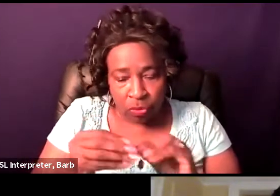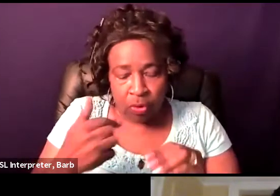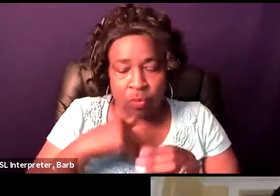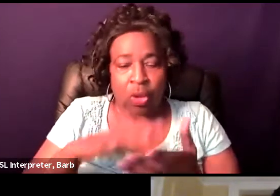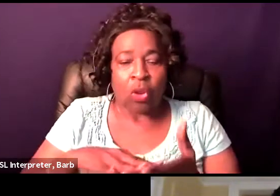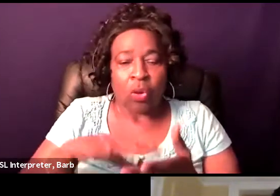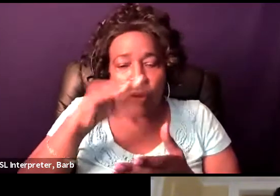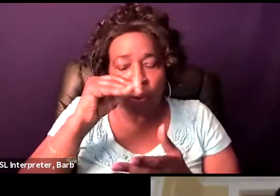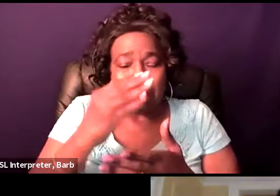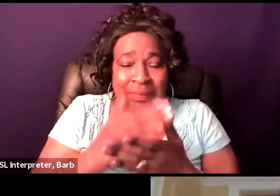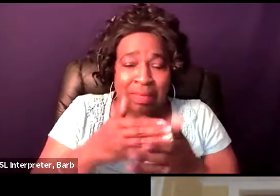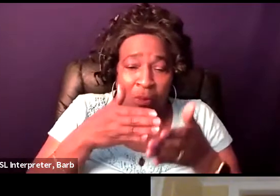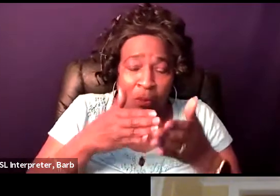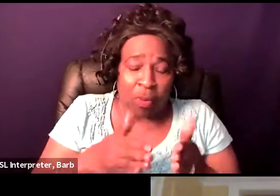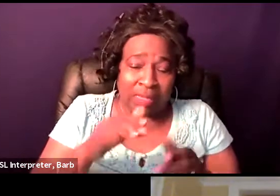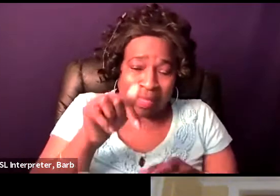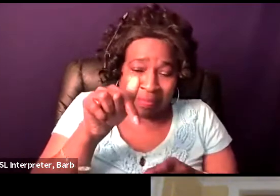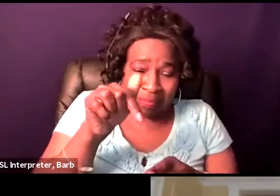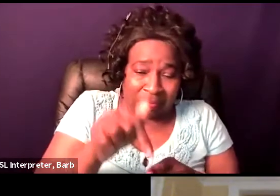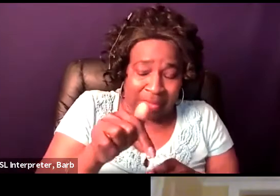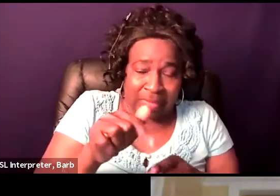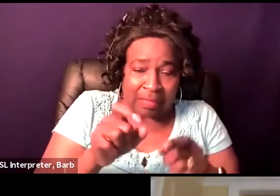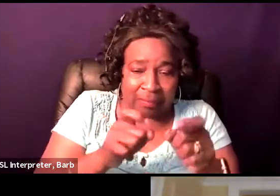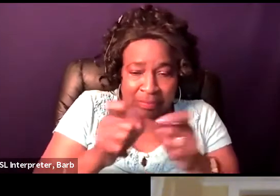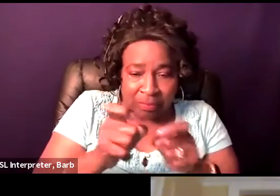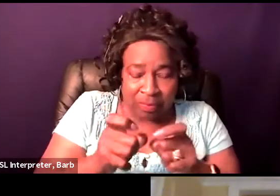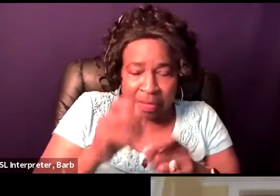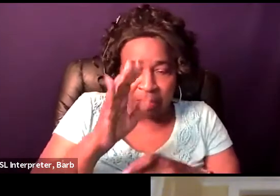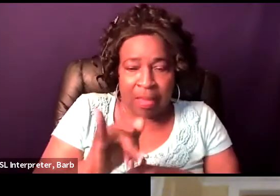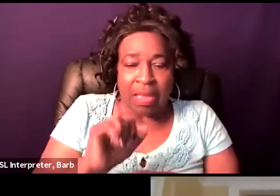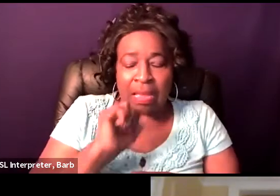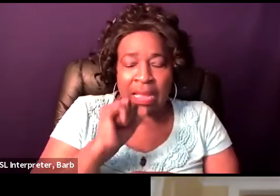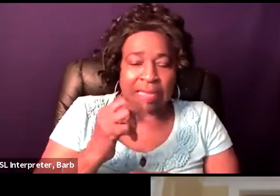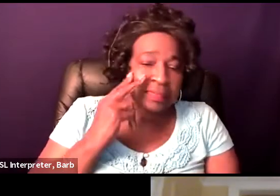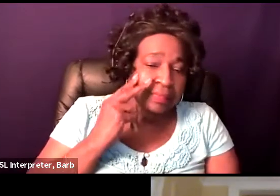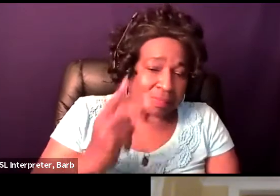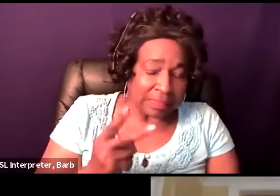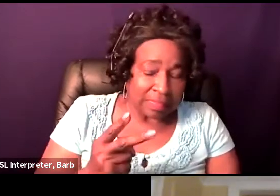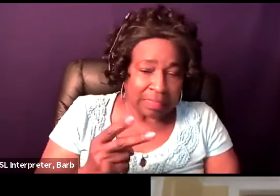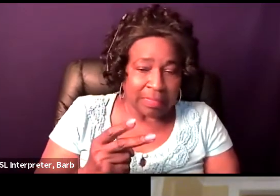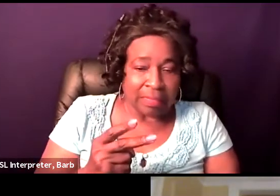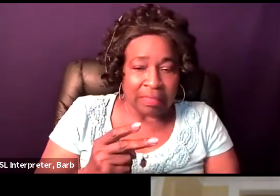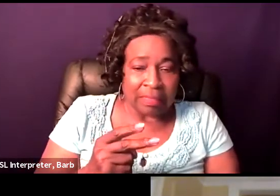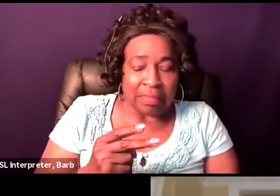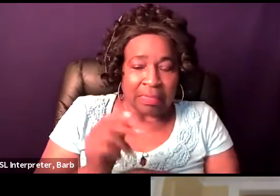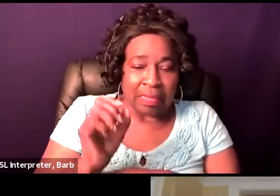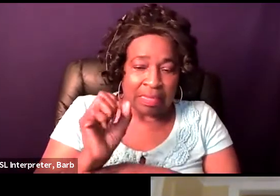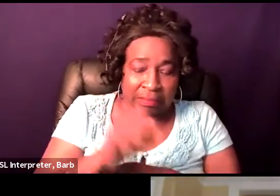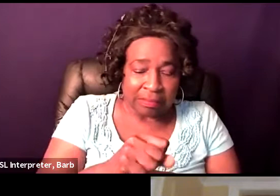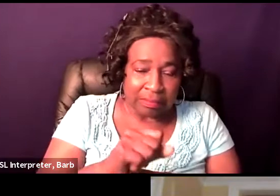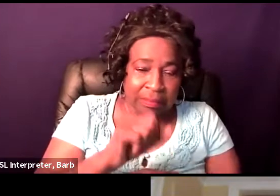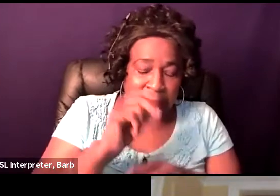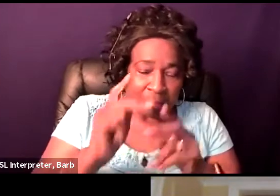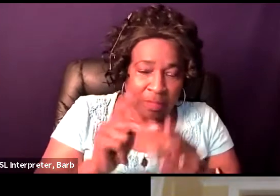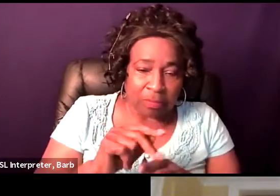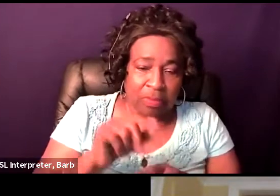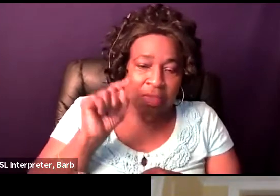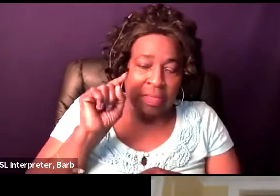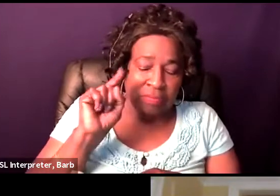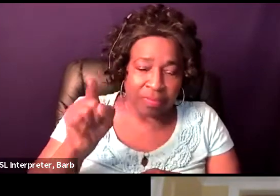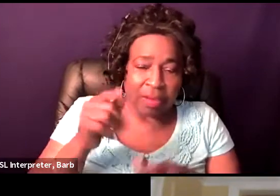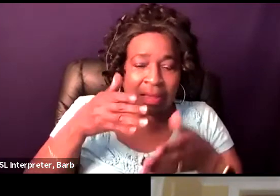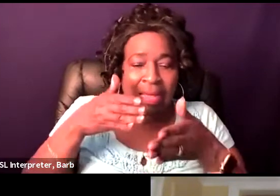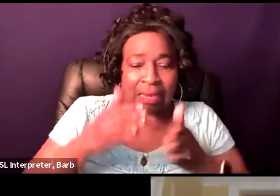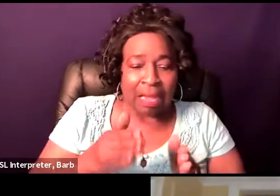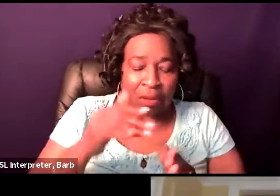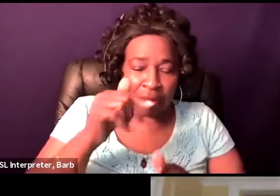that initiative is being manipulated by an unseen immortocracy, a group of elites that are basically allowing this